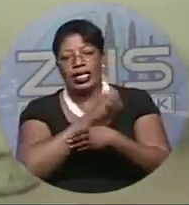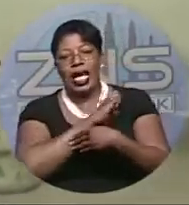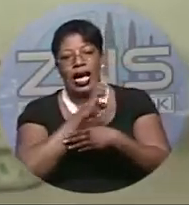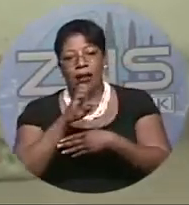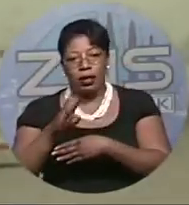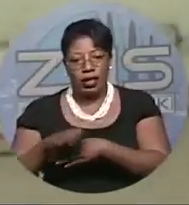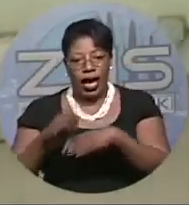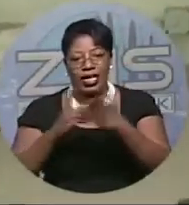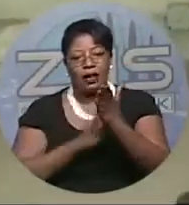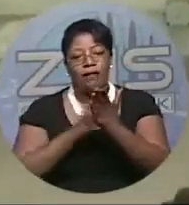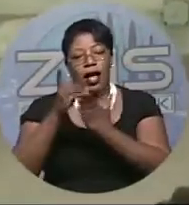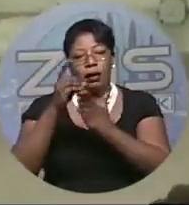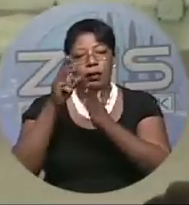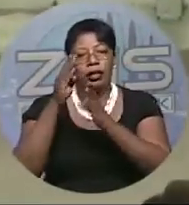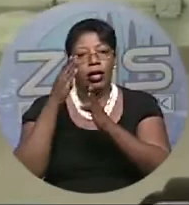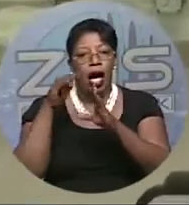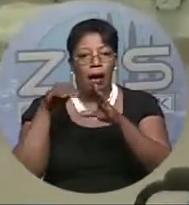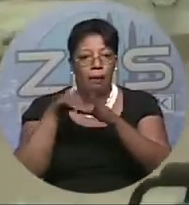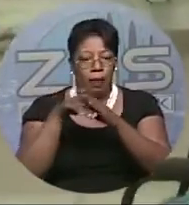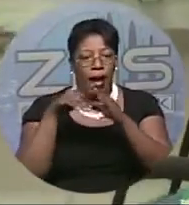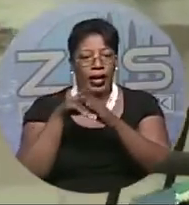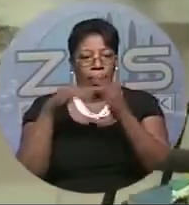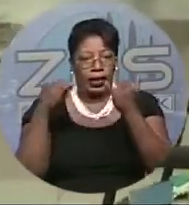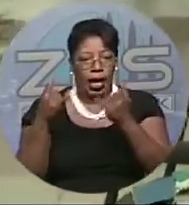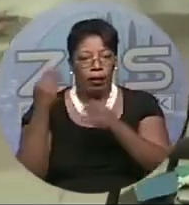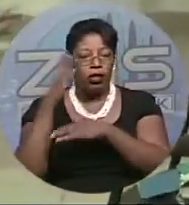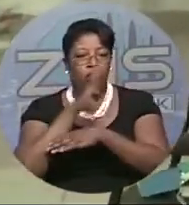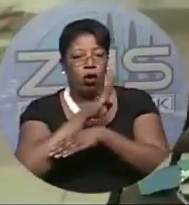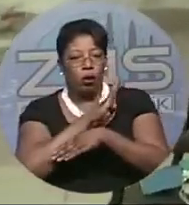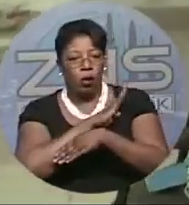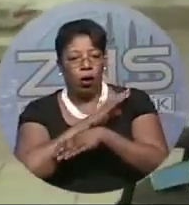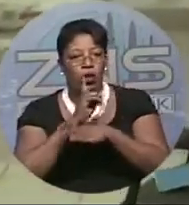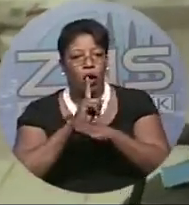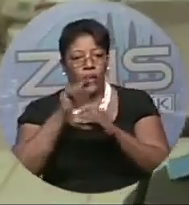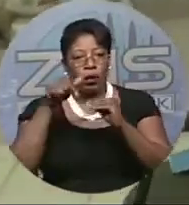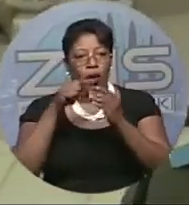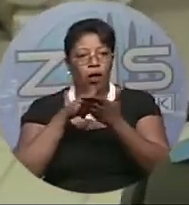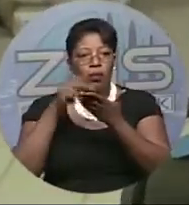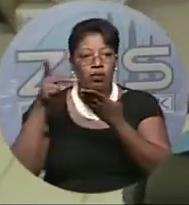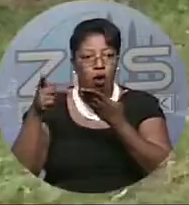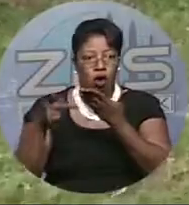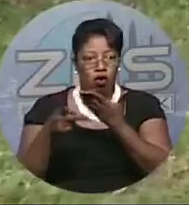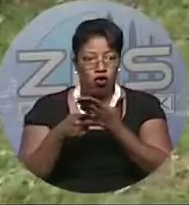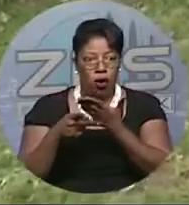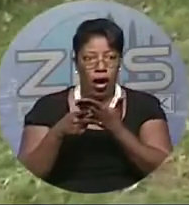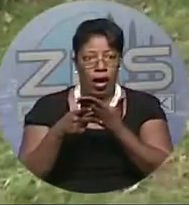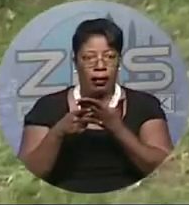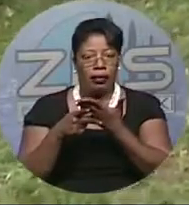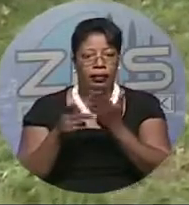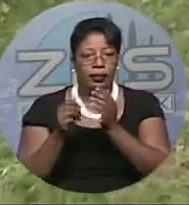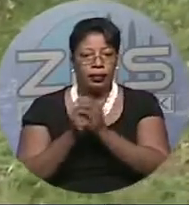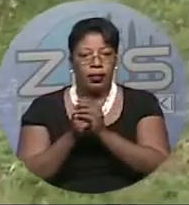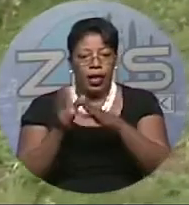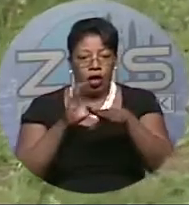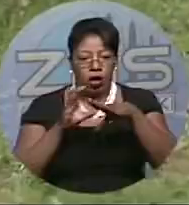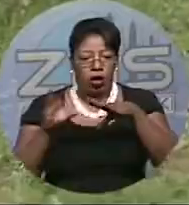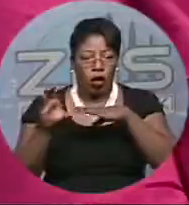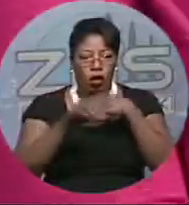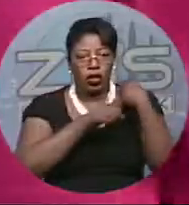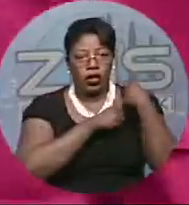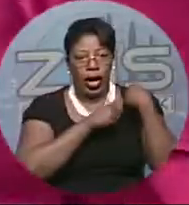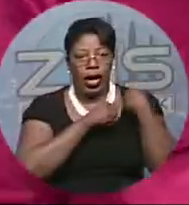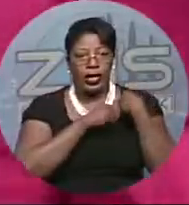Bank. Case manager Simone Bow spoke on the importance of the program, while the operations officer with the Coast Guard cutter,